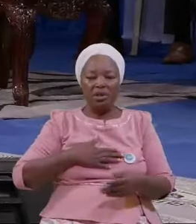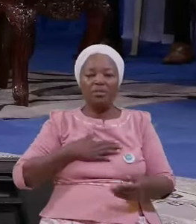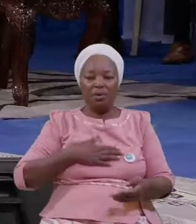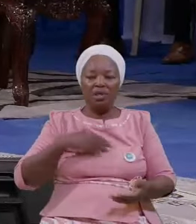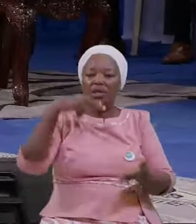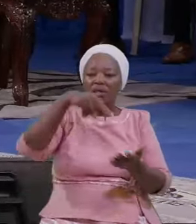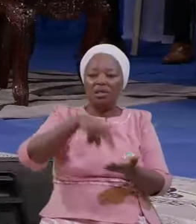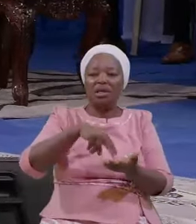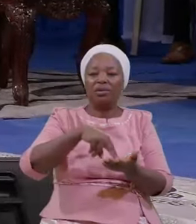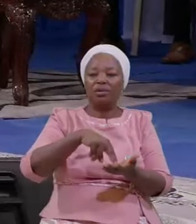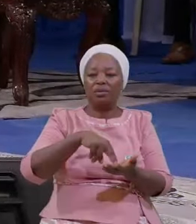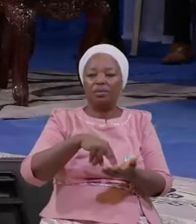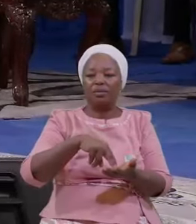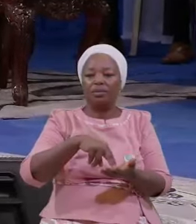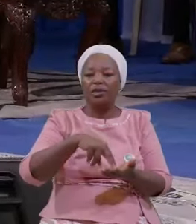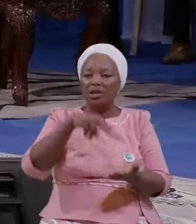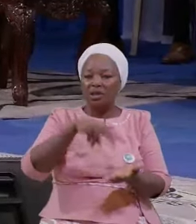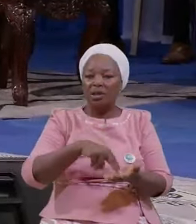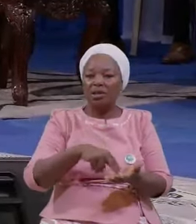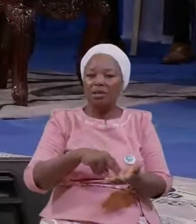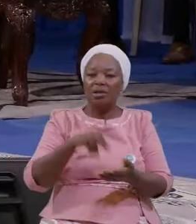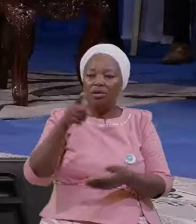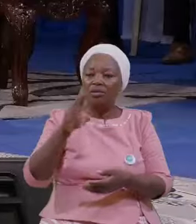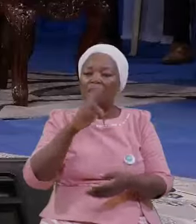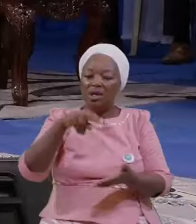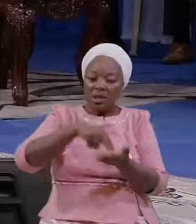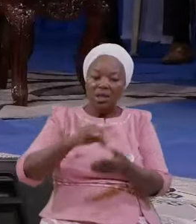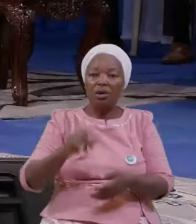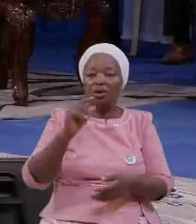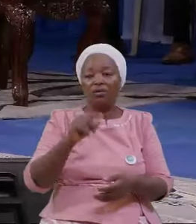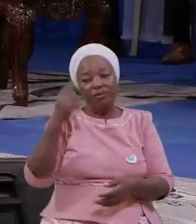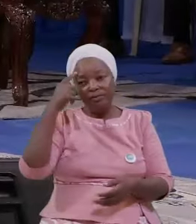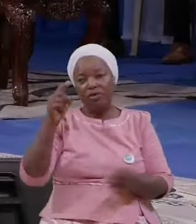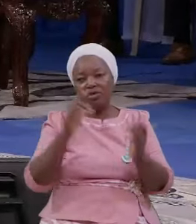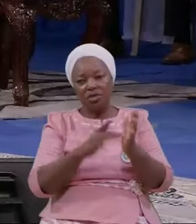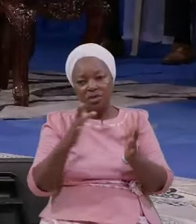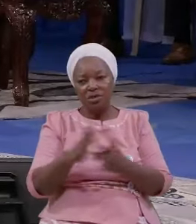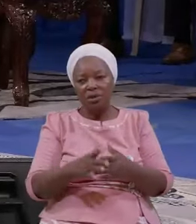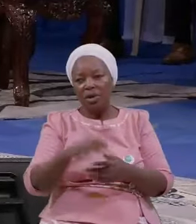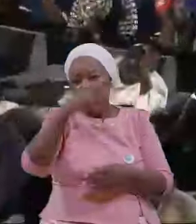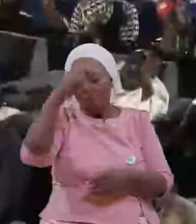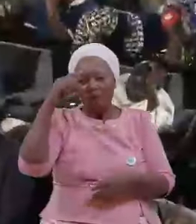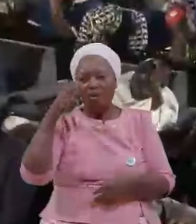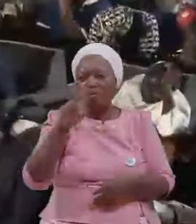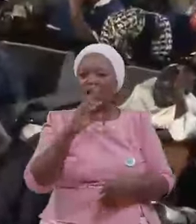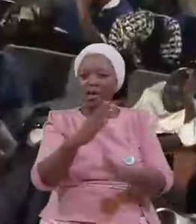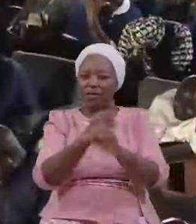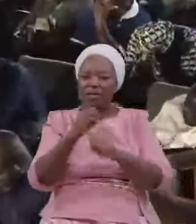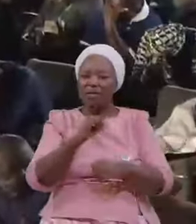are. You're standing up for Jesus because you are receiving eternal